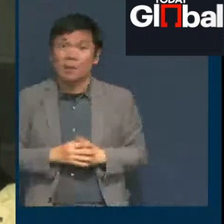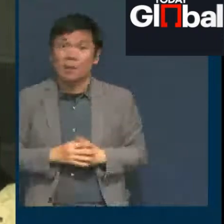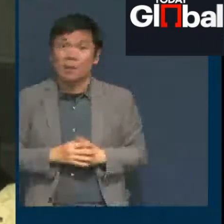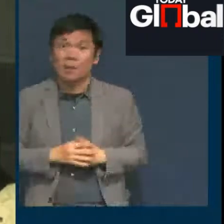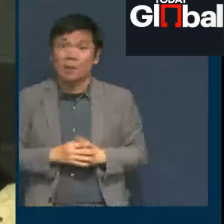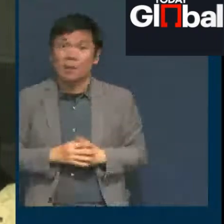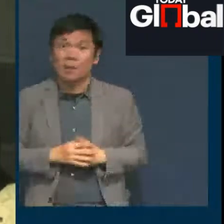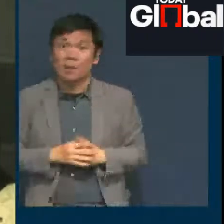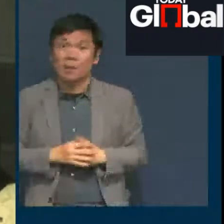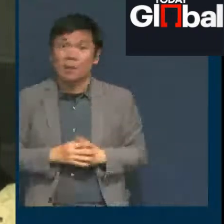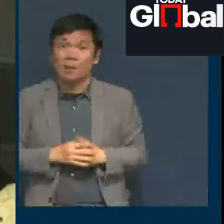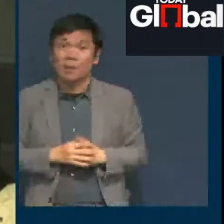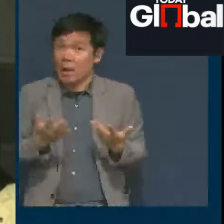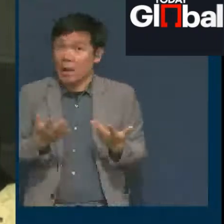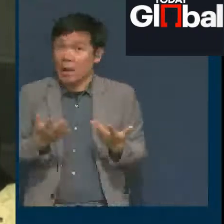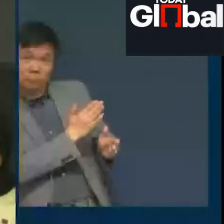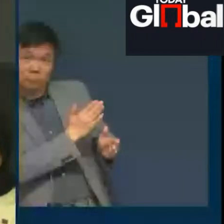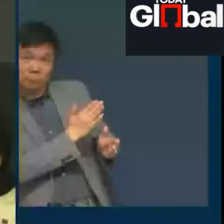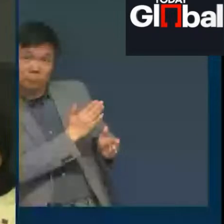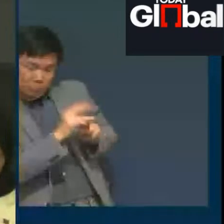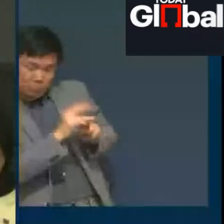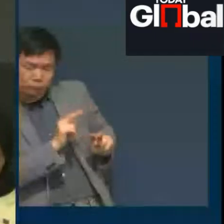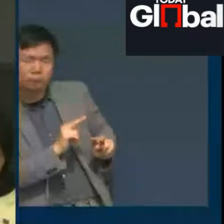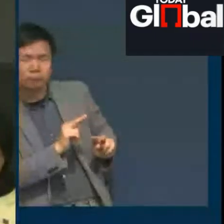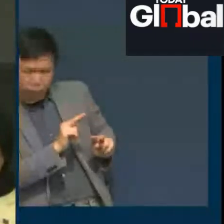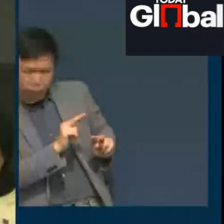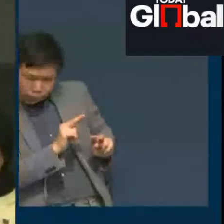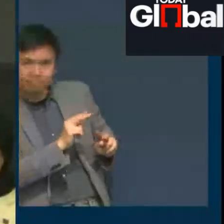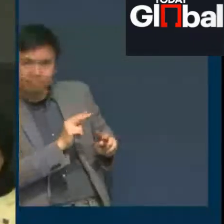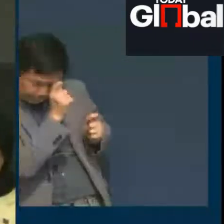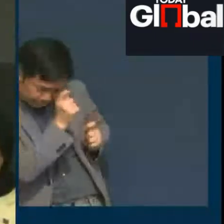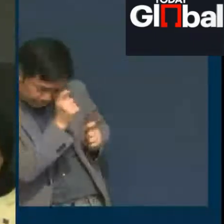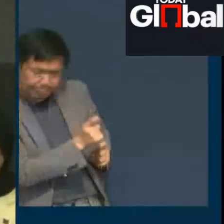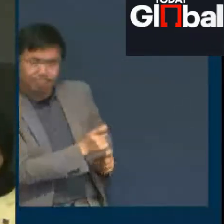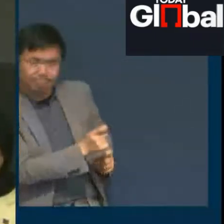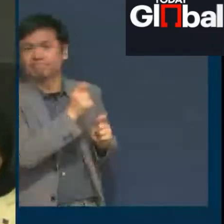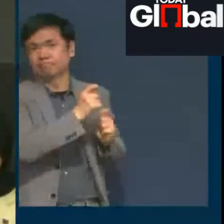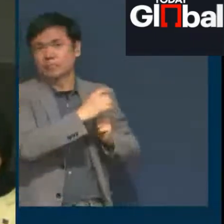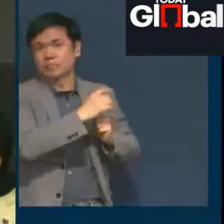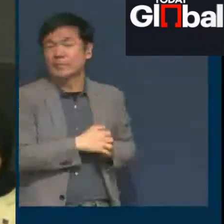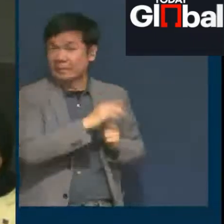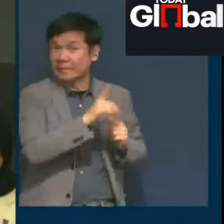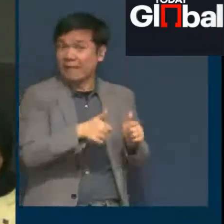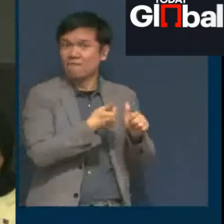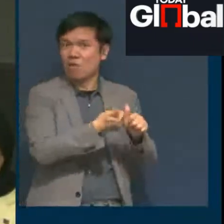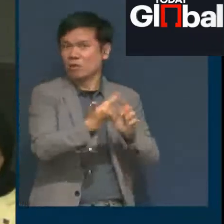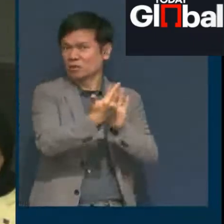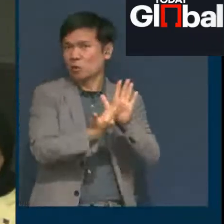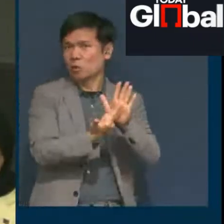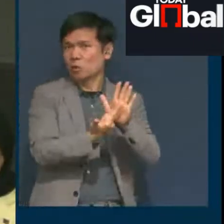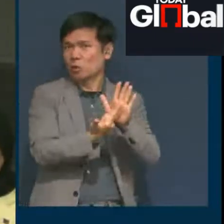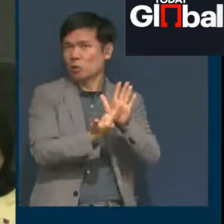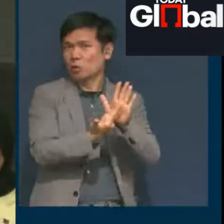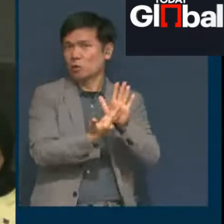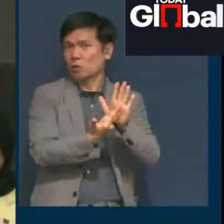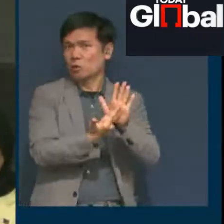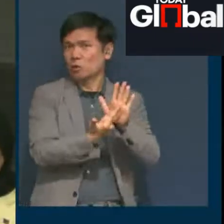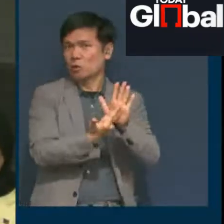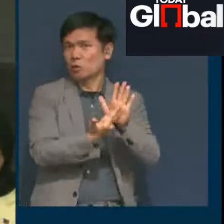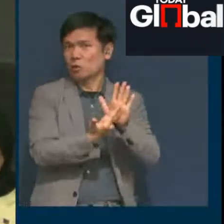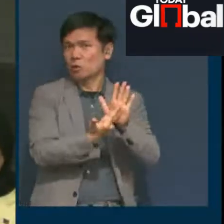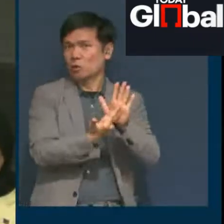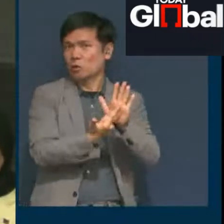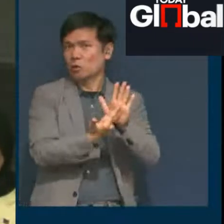persons with disabilities through an approach that is based on the law. You asked about